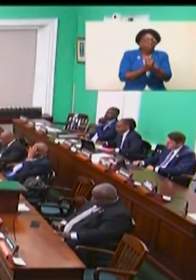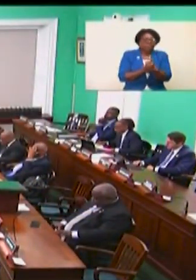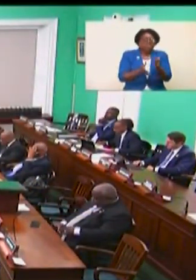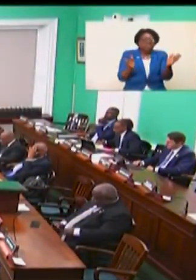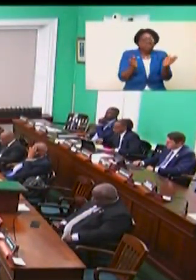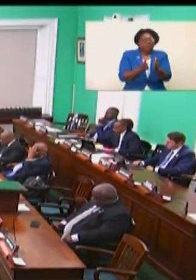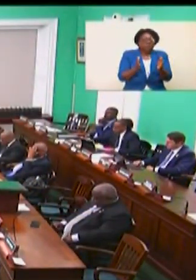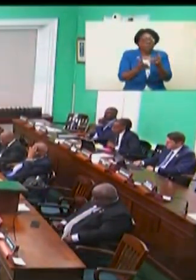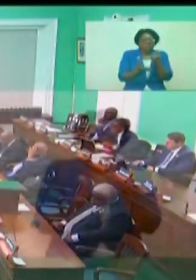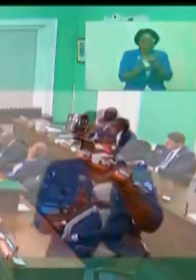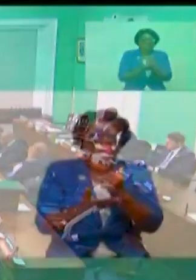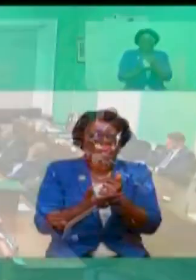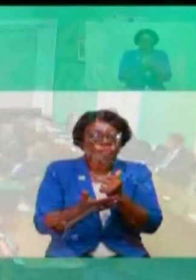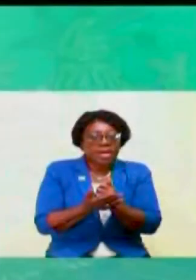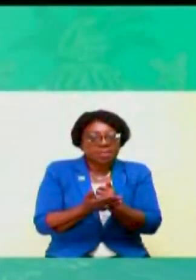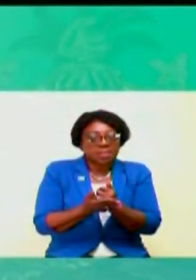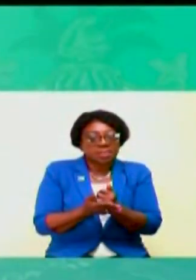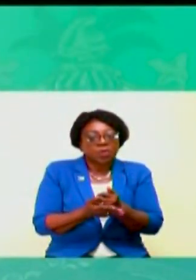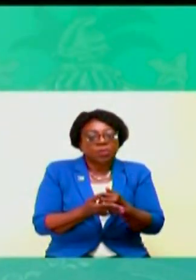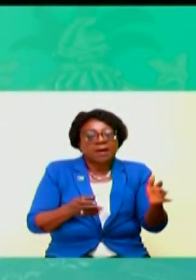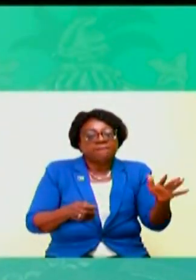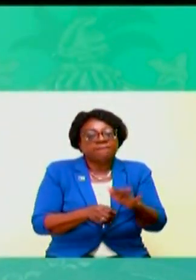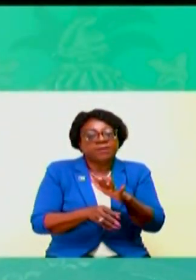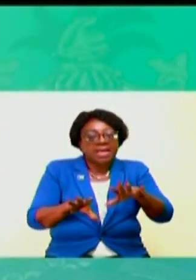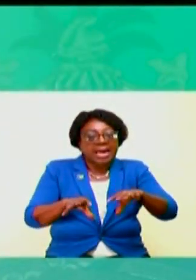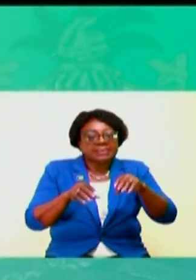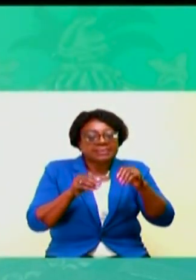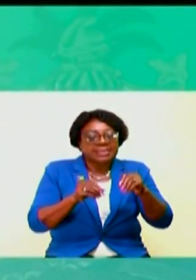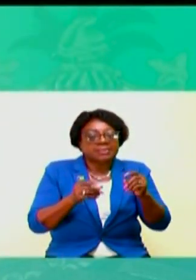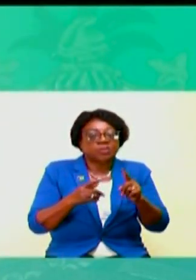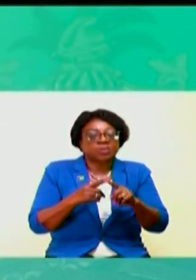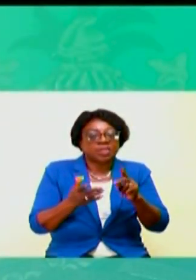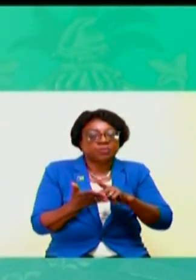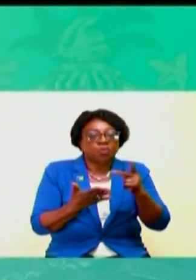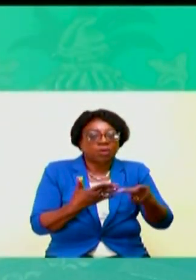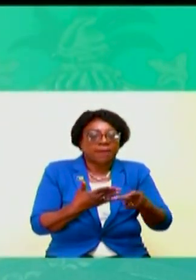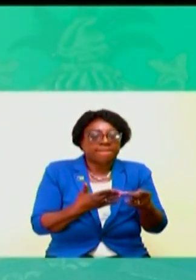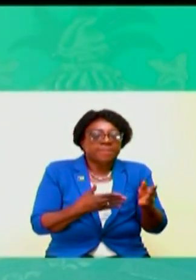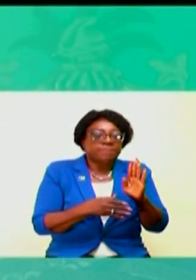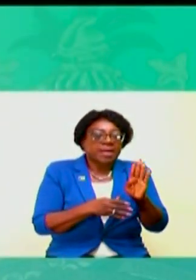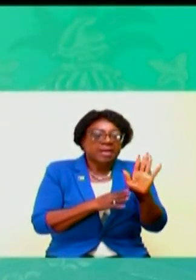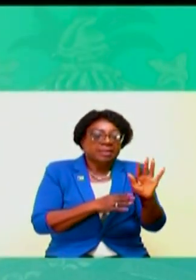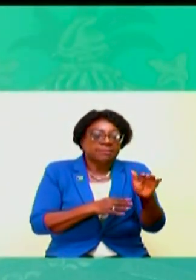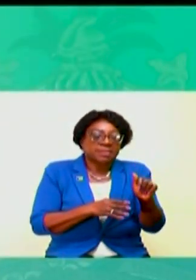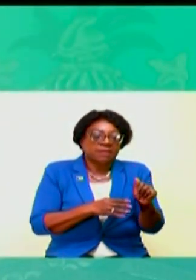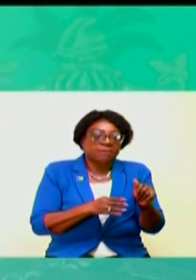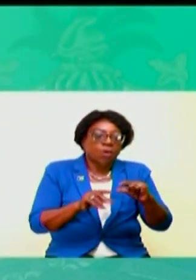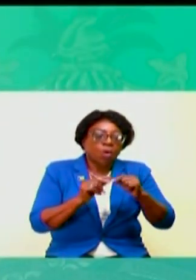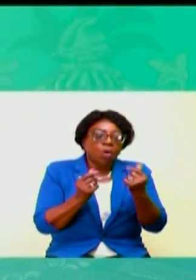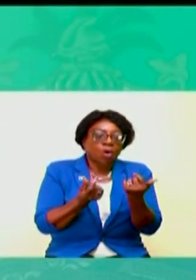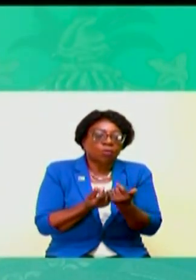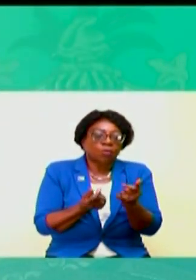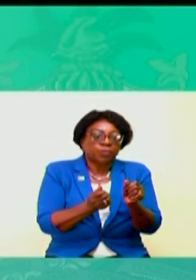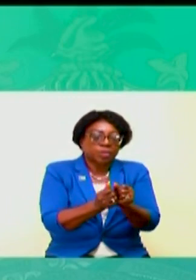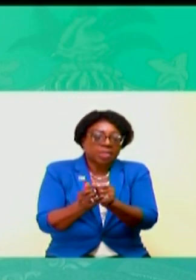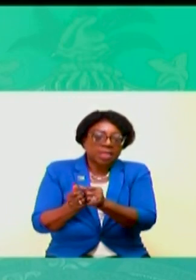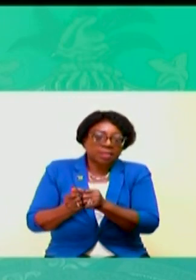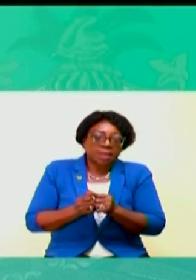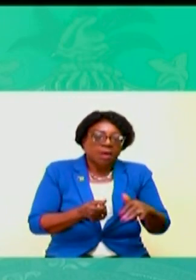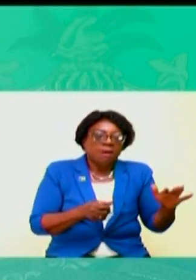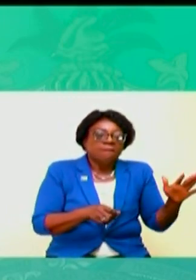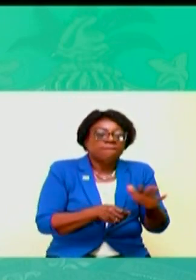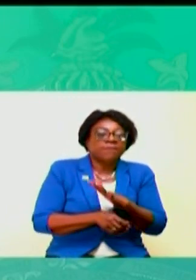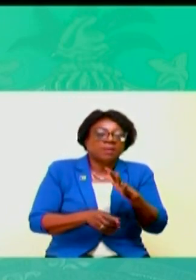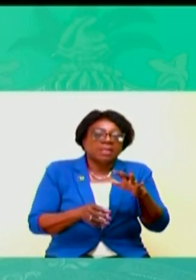Small contractors will have full access to this program by themselves or grouped together. Full access, Mr.